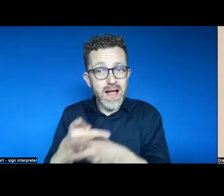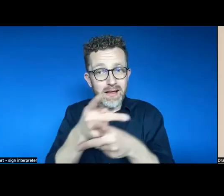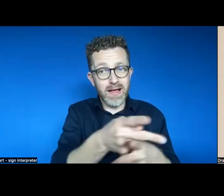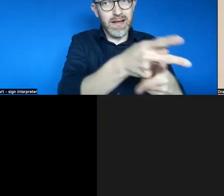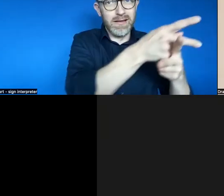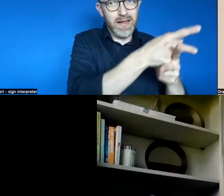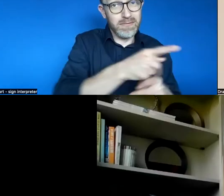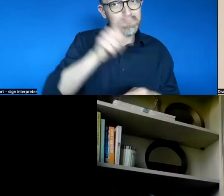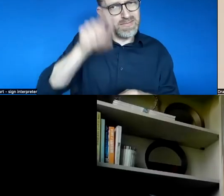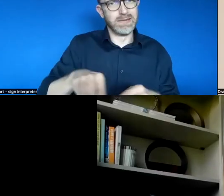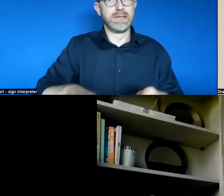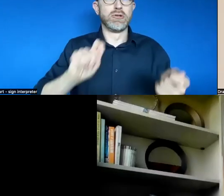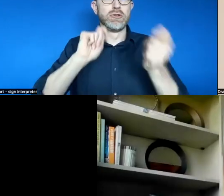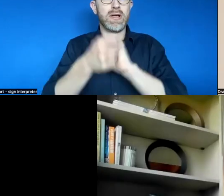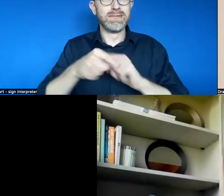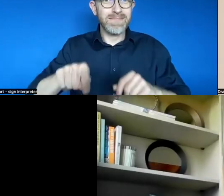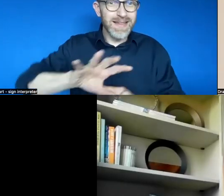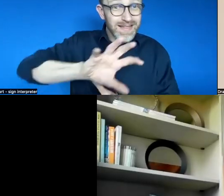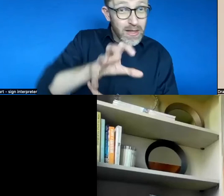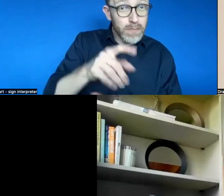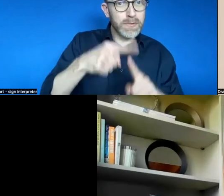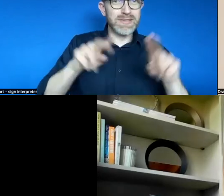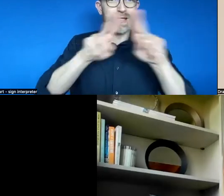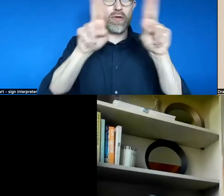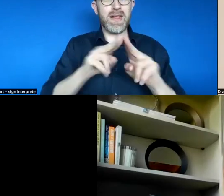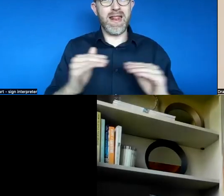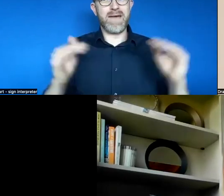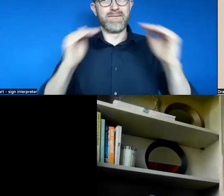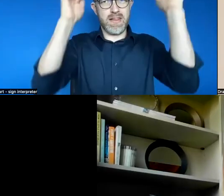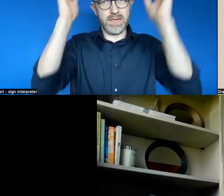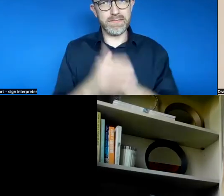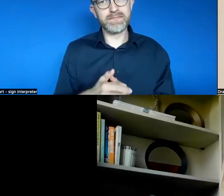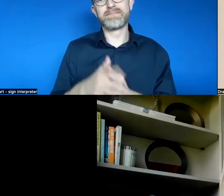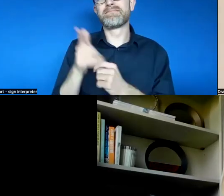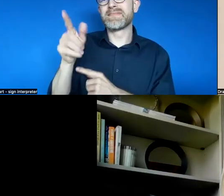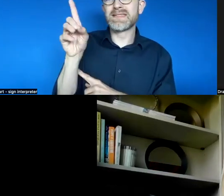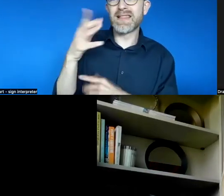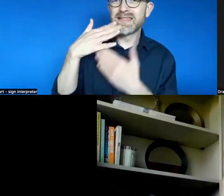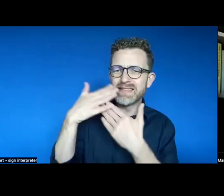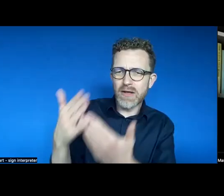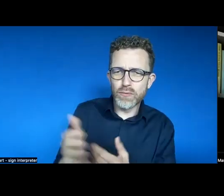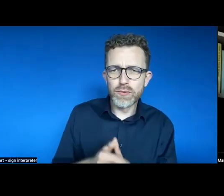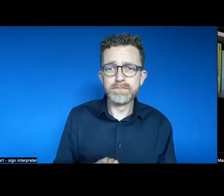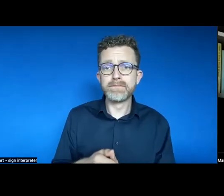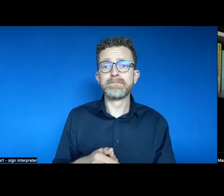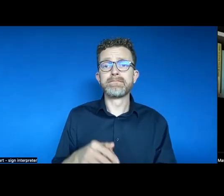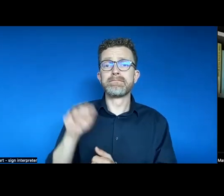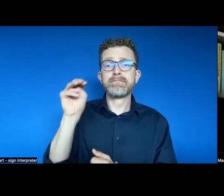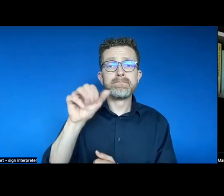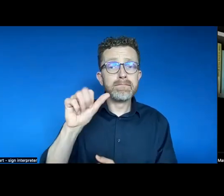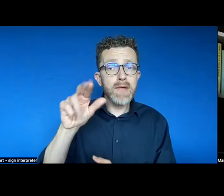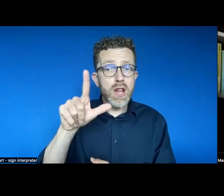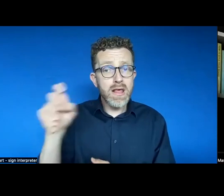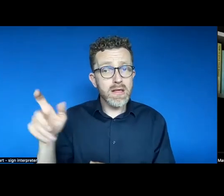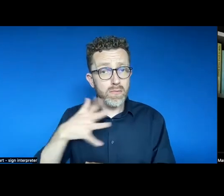Marley, may I please invite you to give us your final message? Yeah, and I just popped it in the chat. I wasn't sure if I